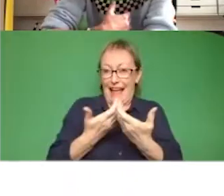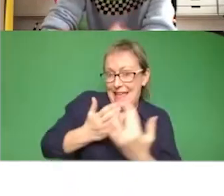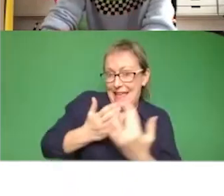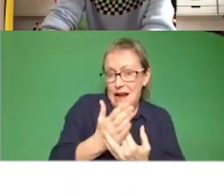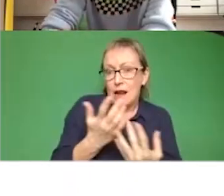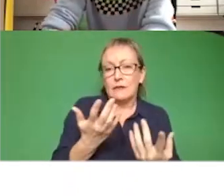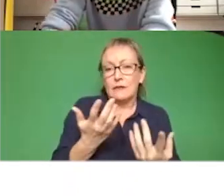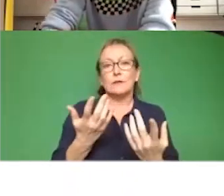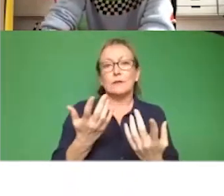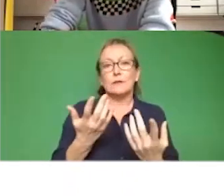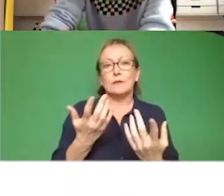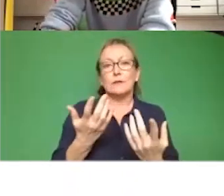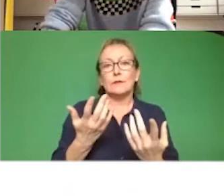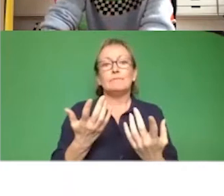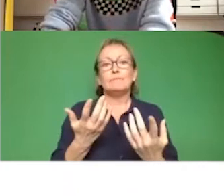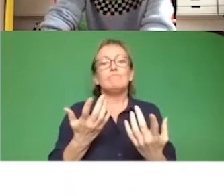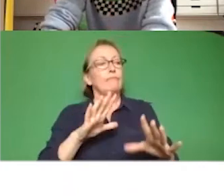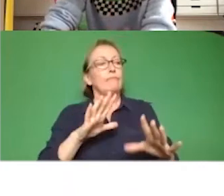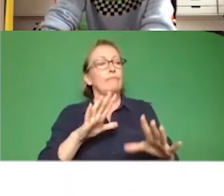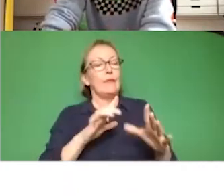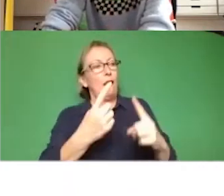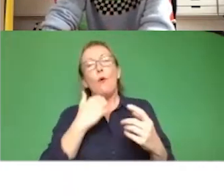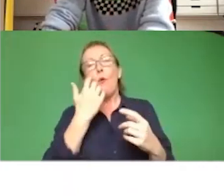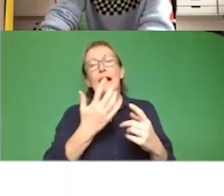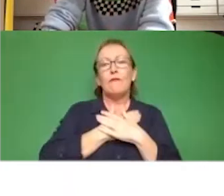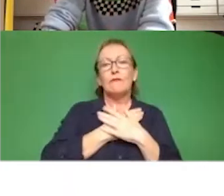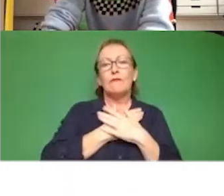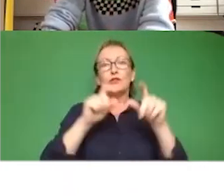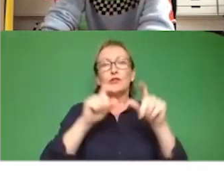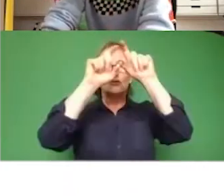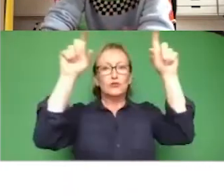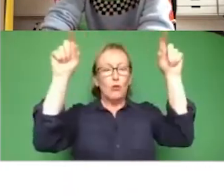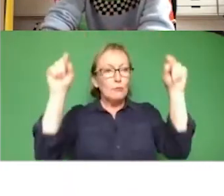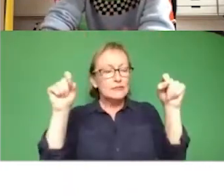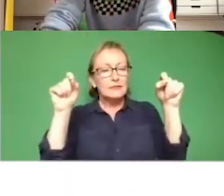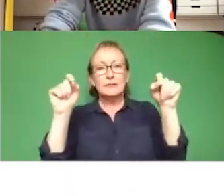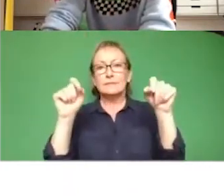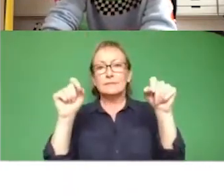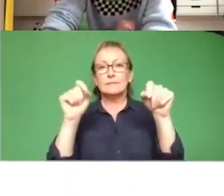I adore vintage shops. I mean, in Scotland you get fantastic vintage shops and they're always really